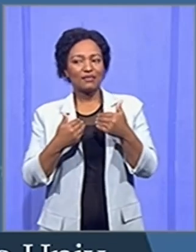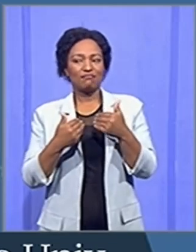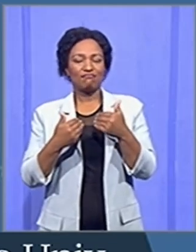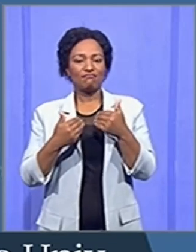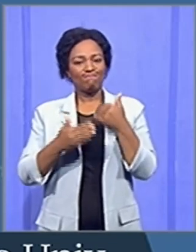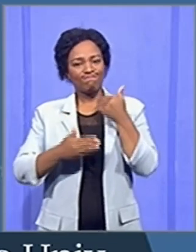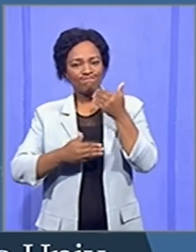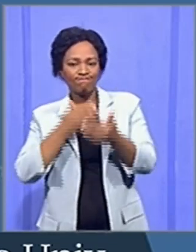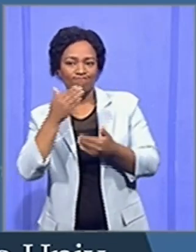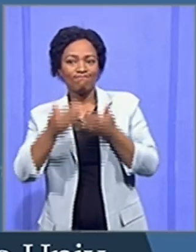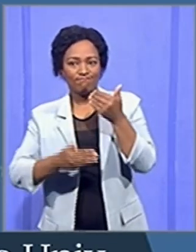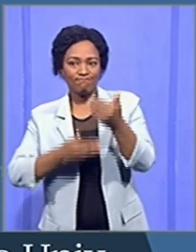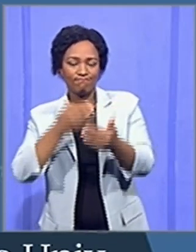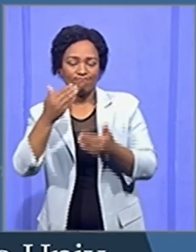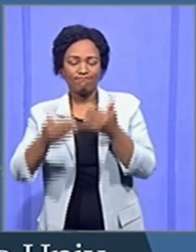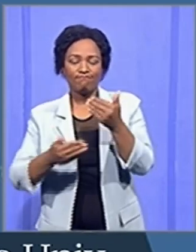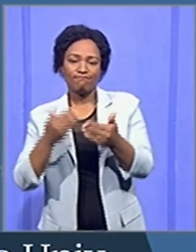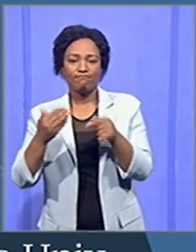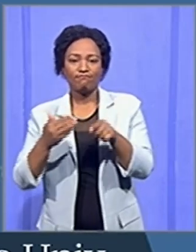taleha